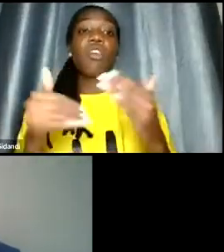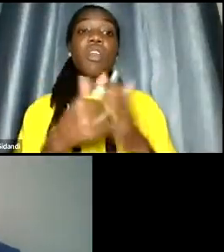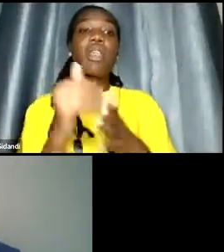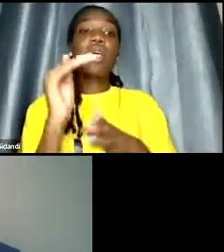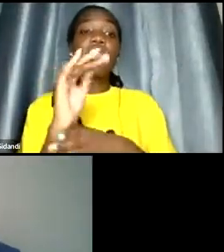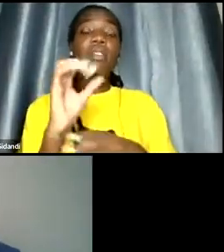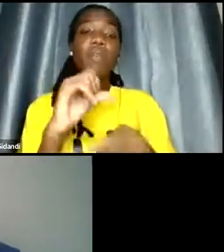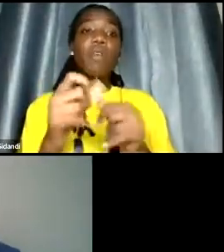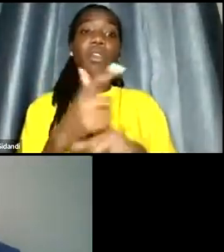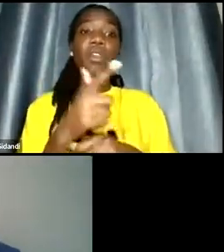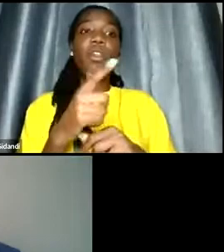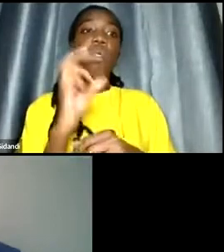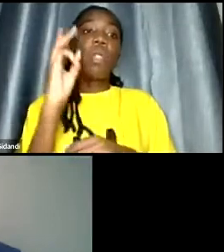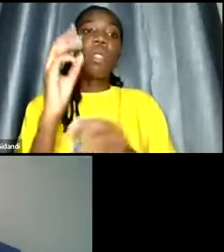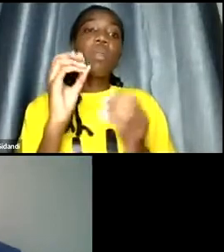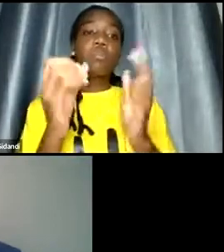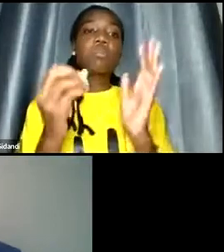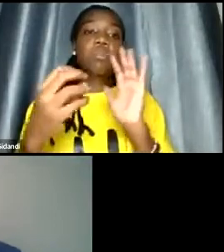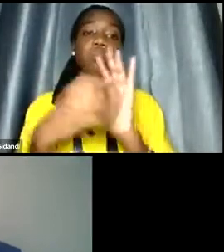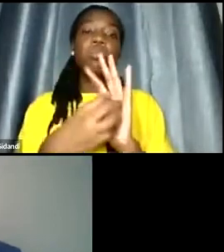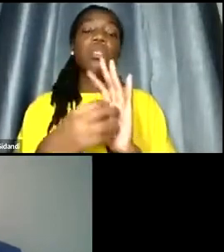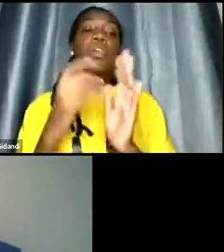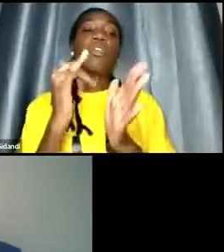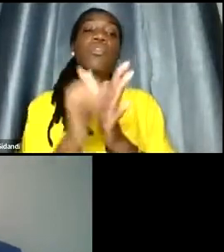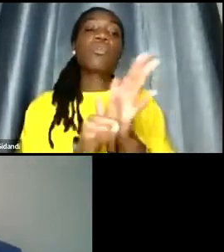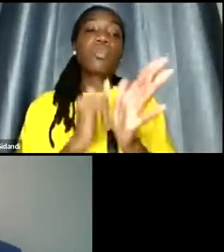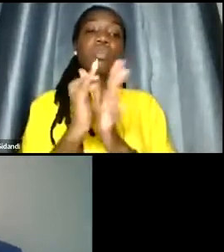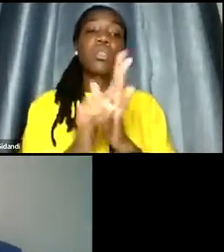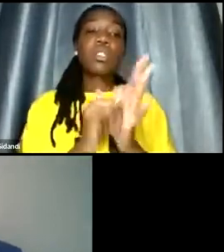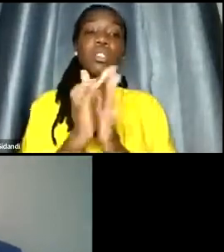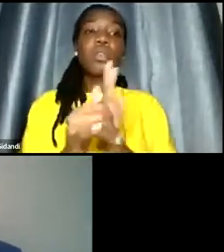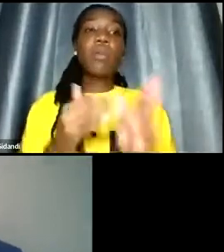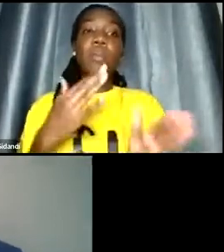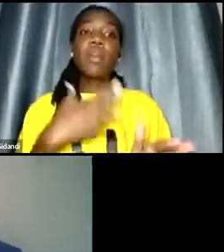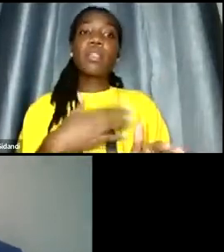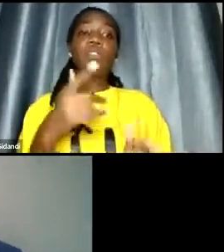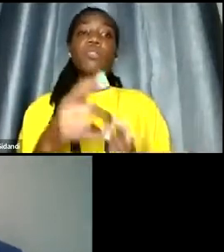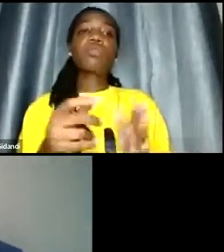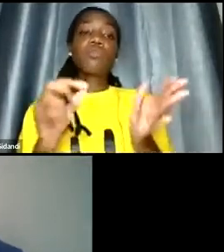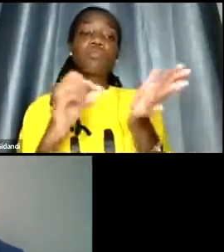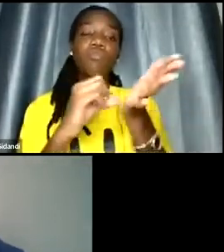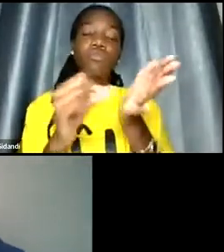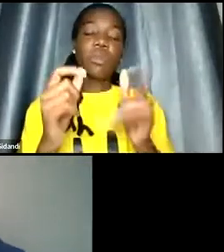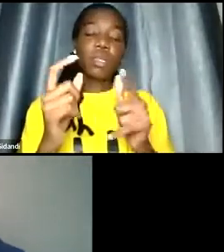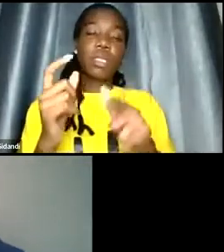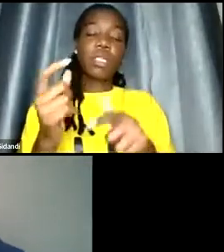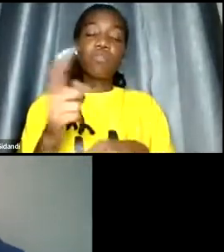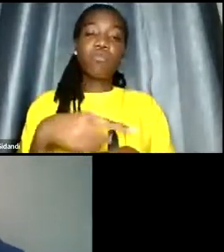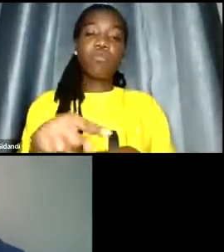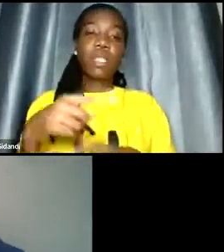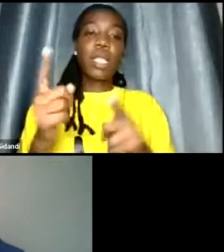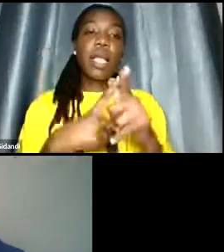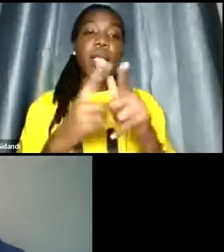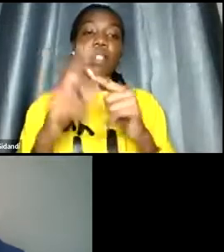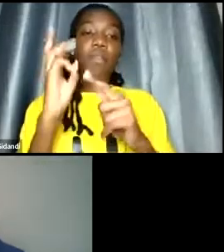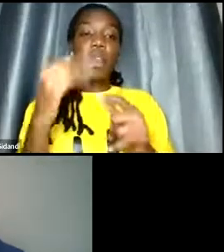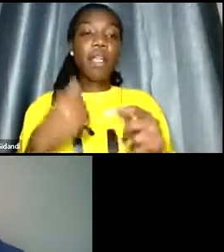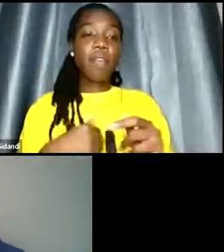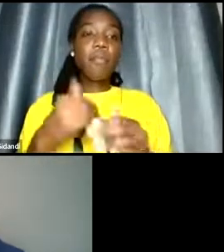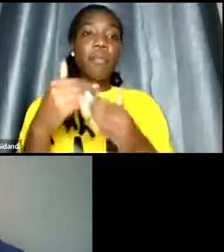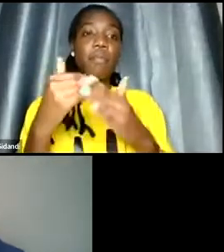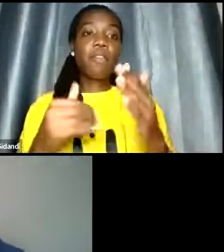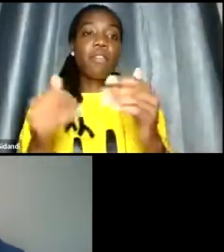it on our YouTube channel. Kevin is about to share the link. Please subscribe. We will have it probably before Thursday of this week.